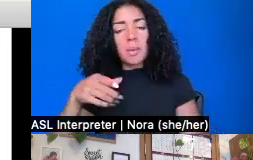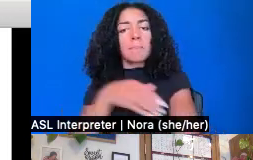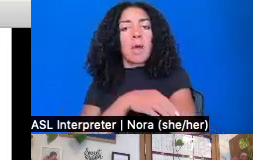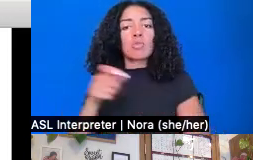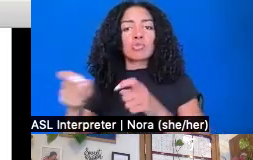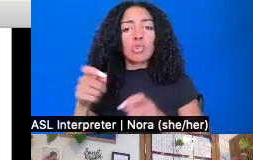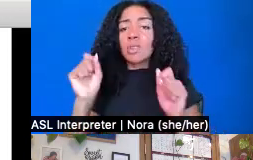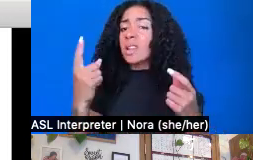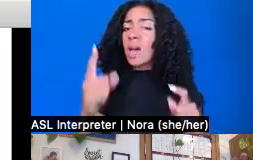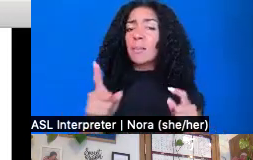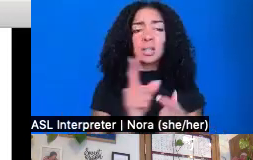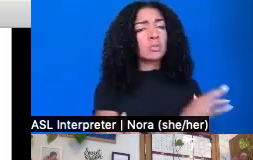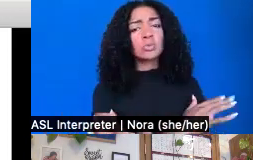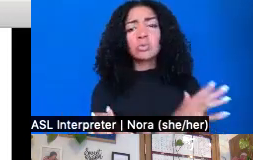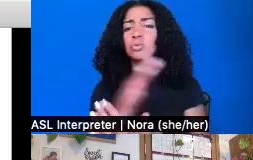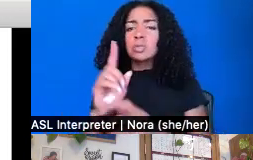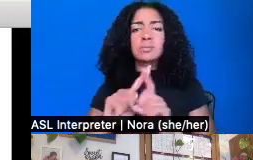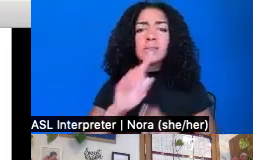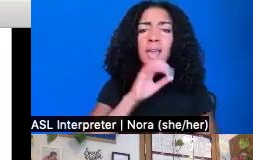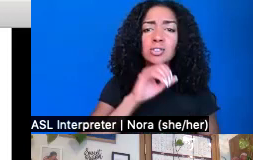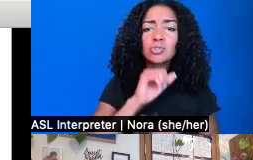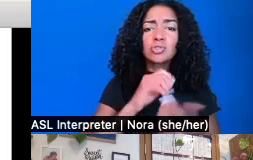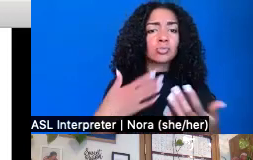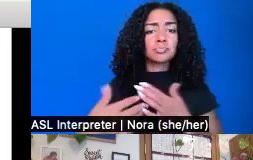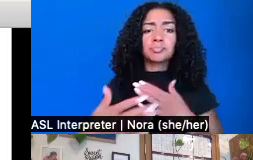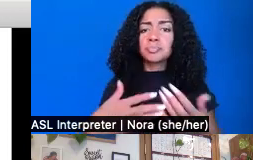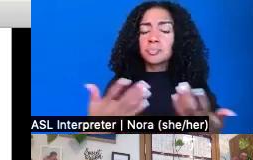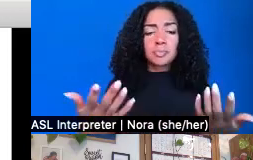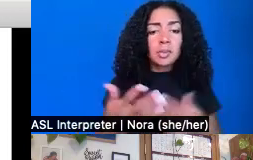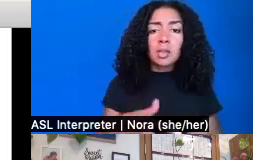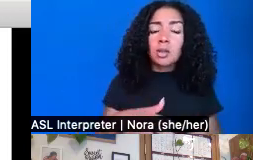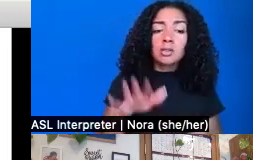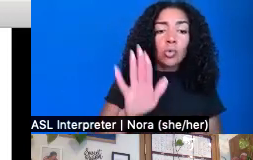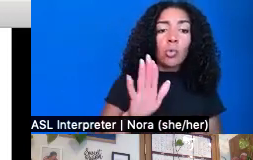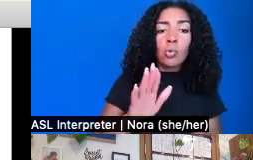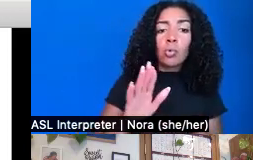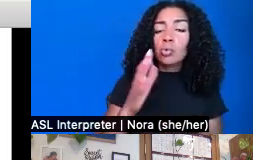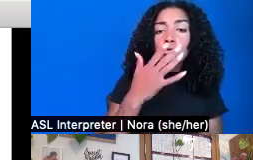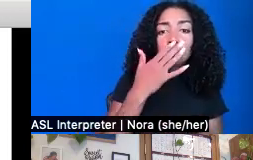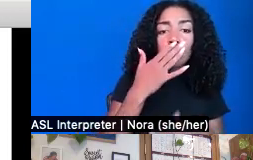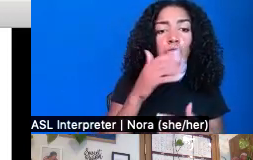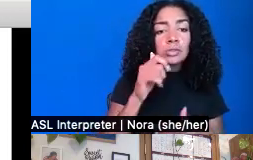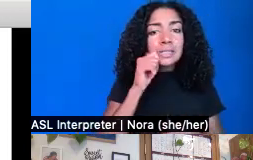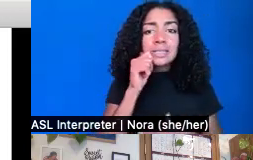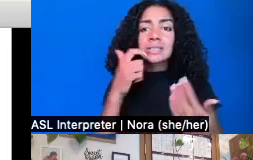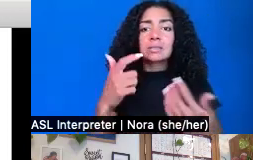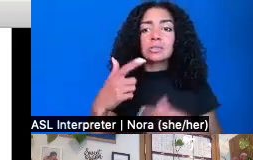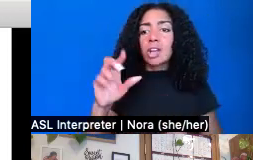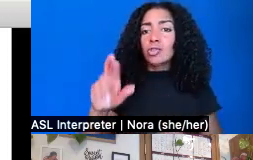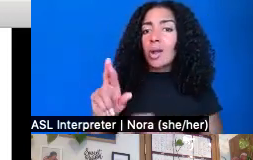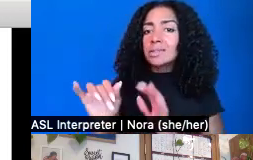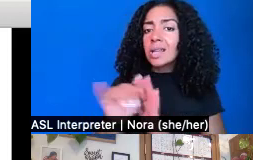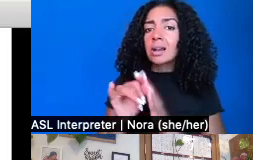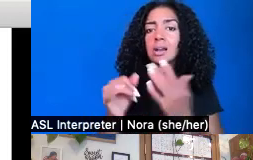are, what color our skin is, what our gender identity is, how much money we make, It doesn't matter